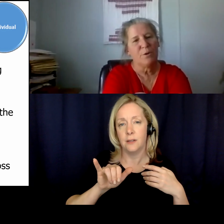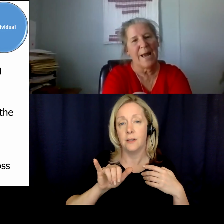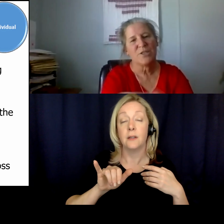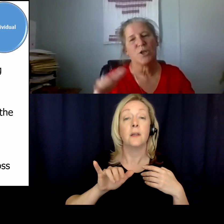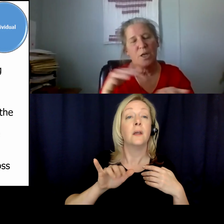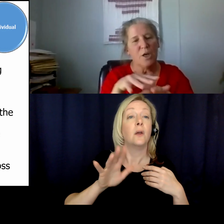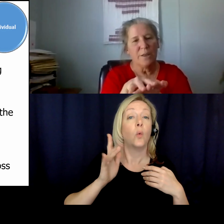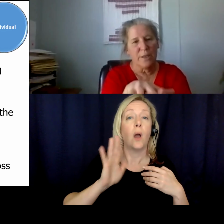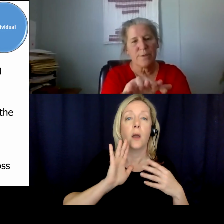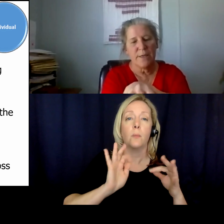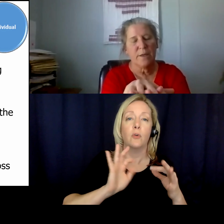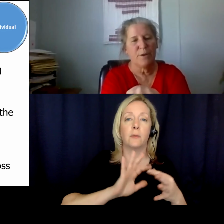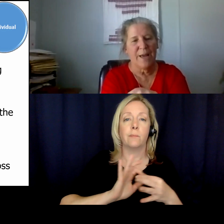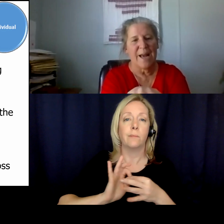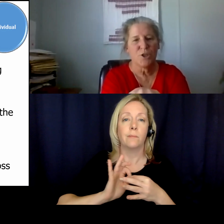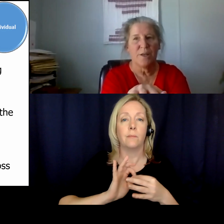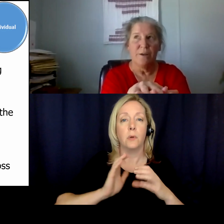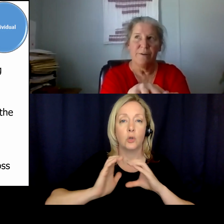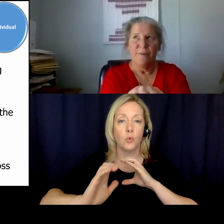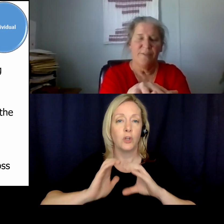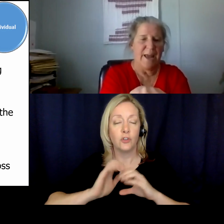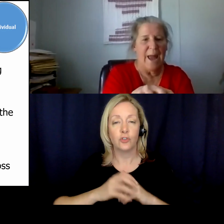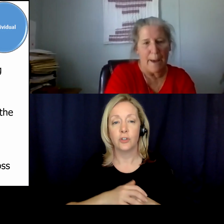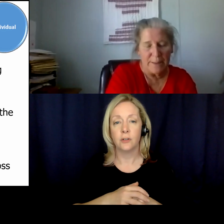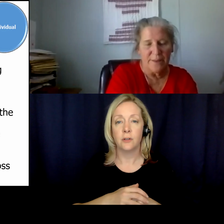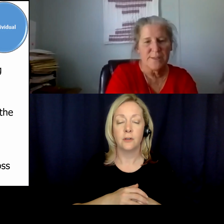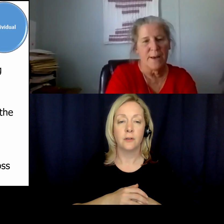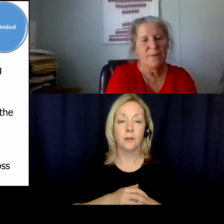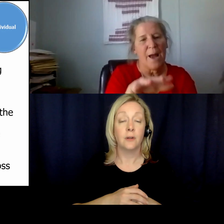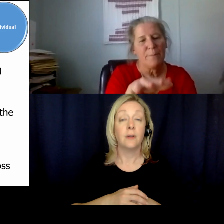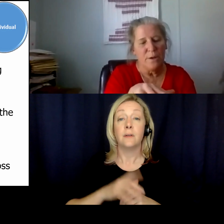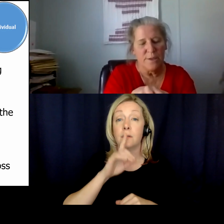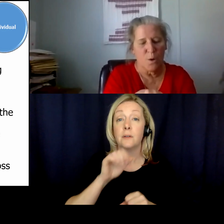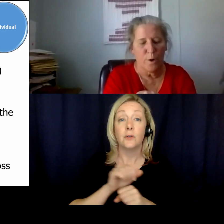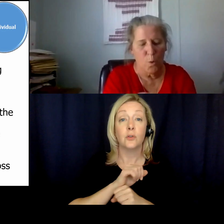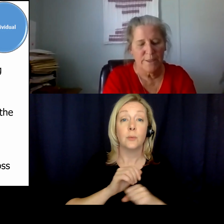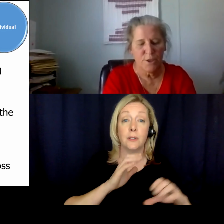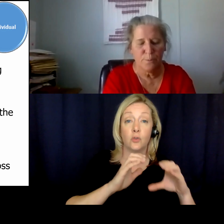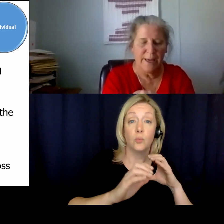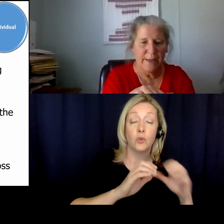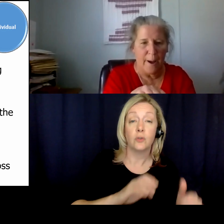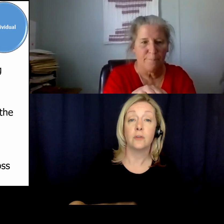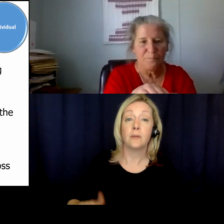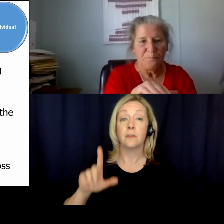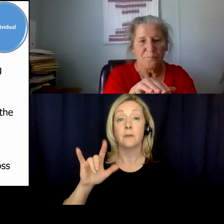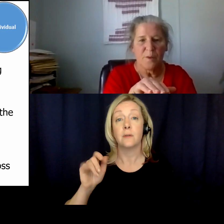with communication. Literacy and communication, they happen at the same time. So we're going to